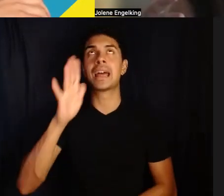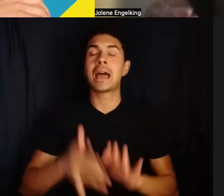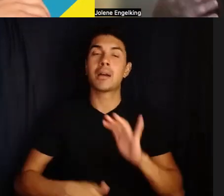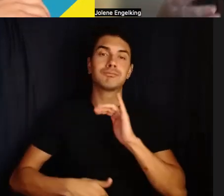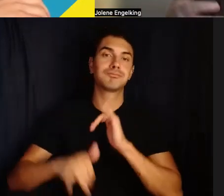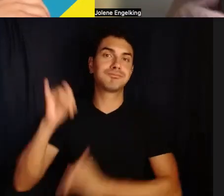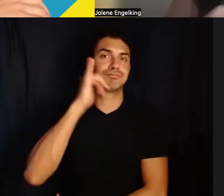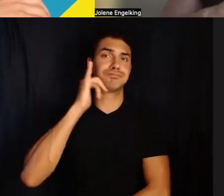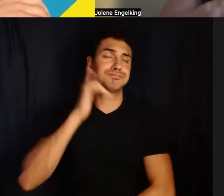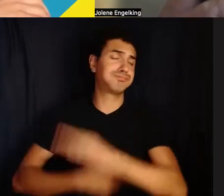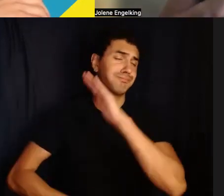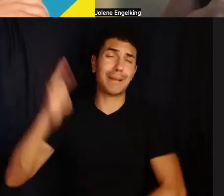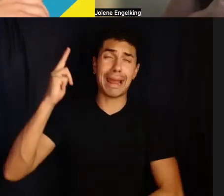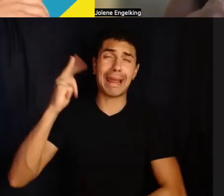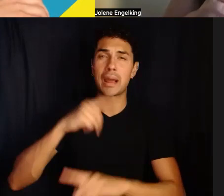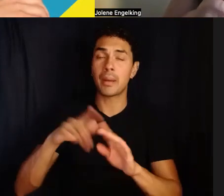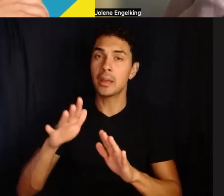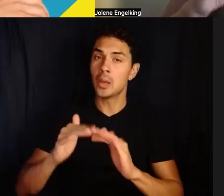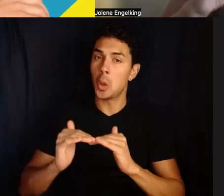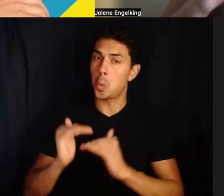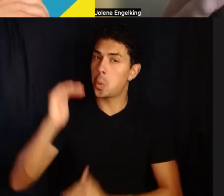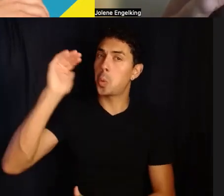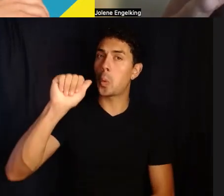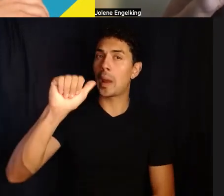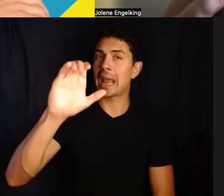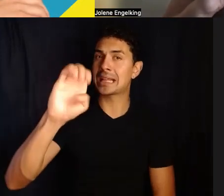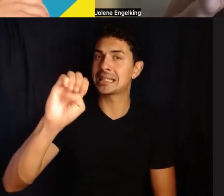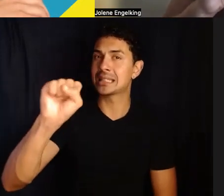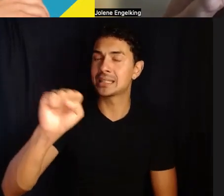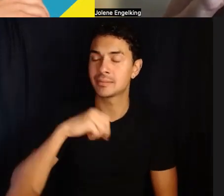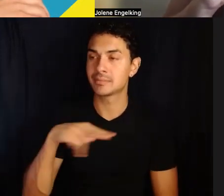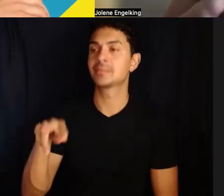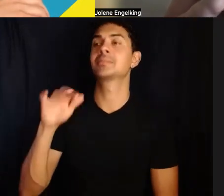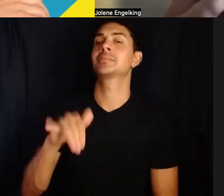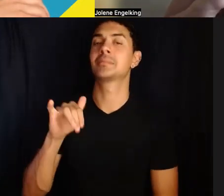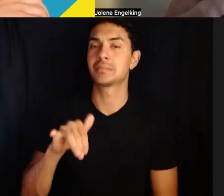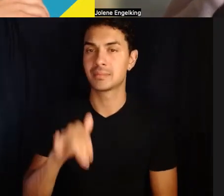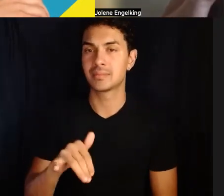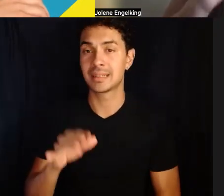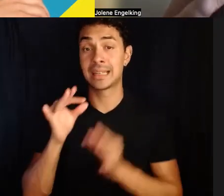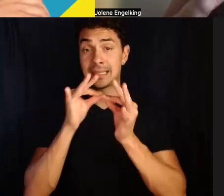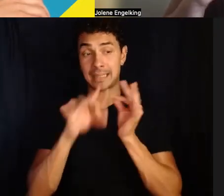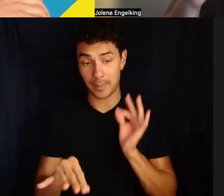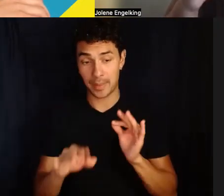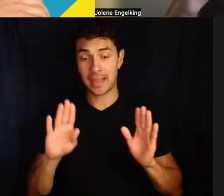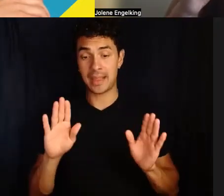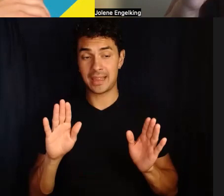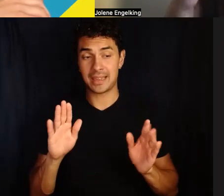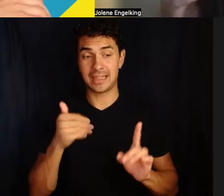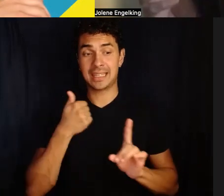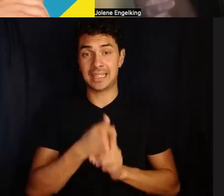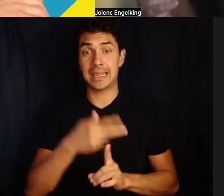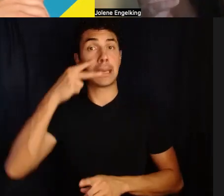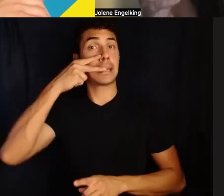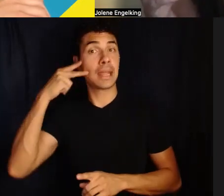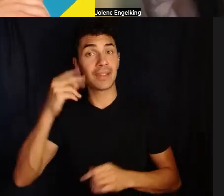very high on all these things. And it gets to the point where sometimes, like, if you look at things, you're like, oh, so is simply being, Native and being alive a